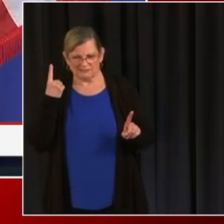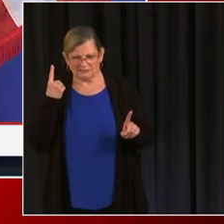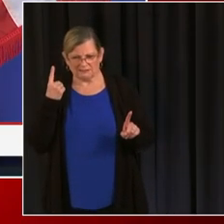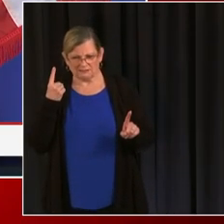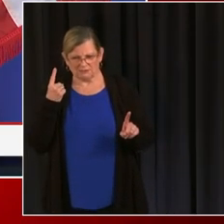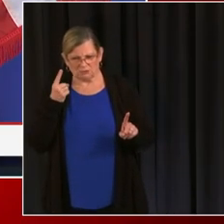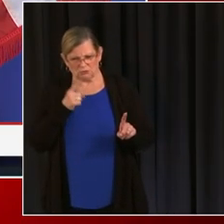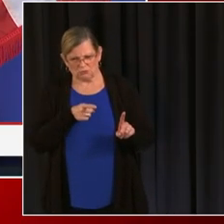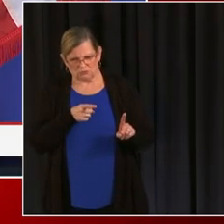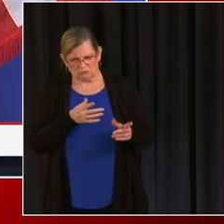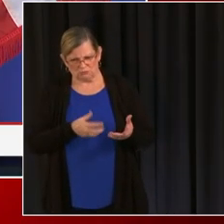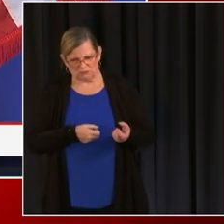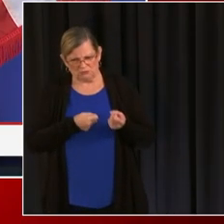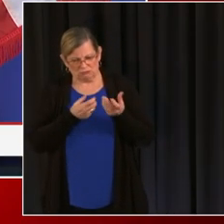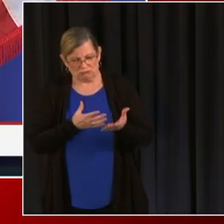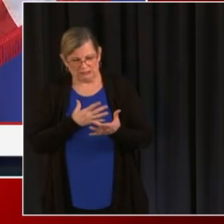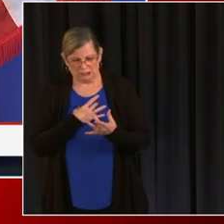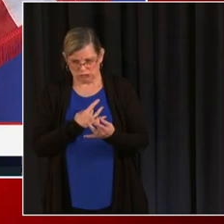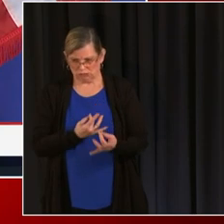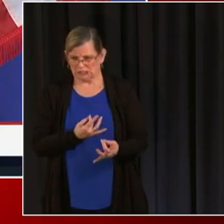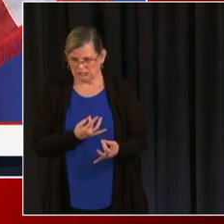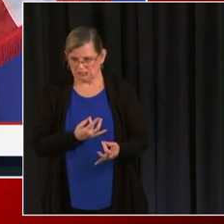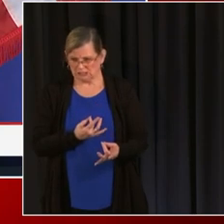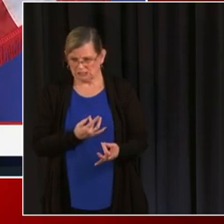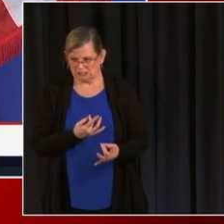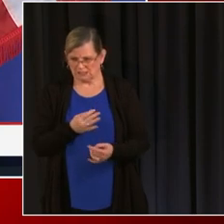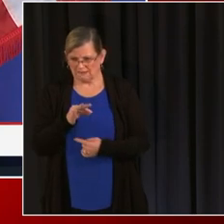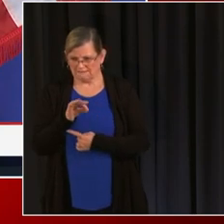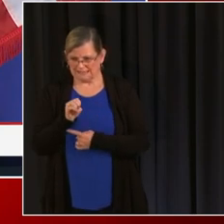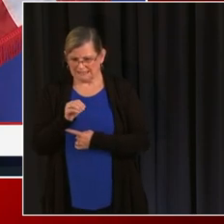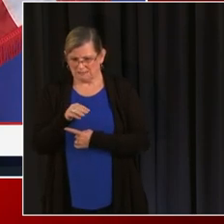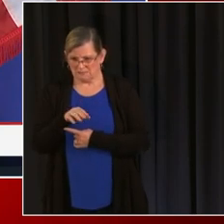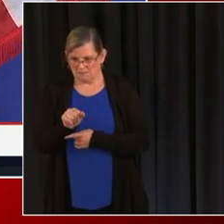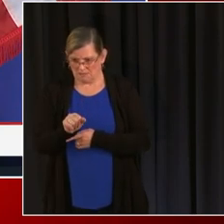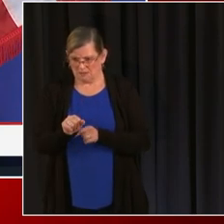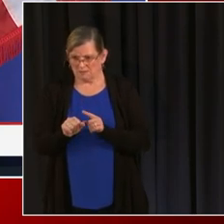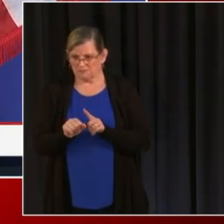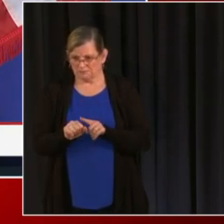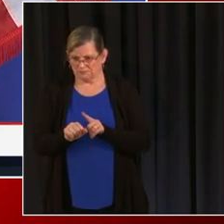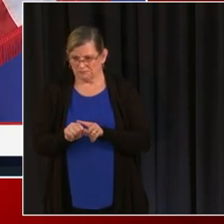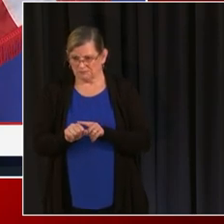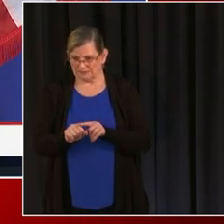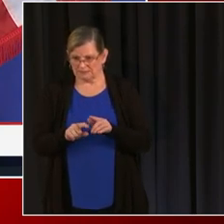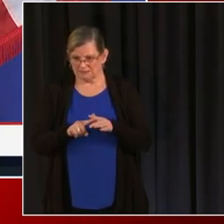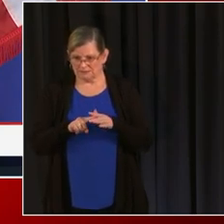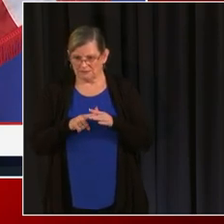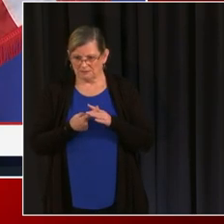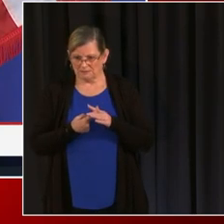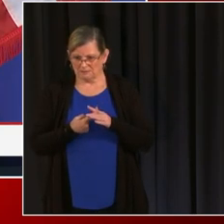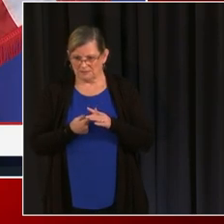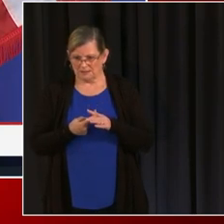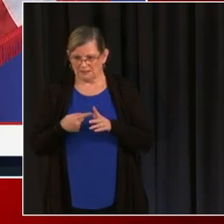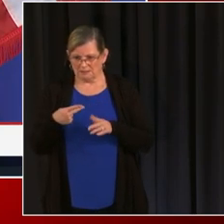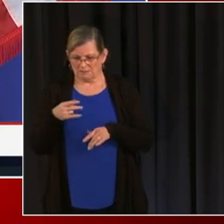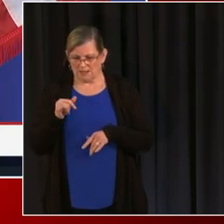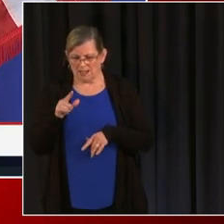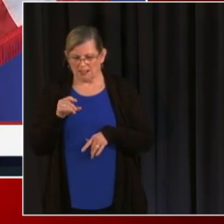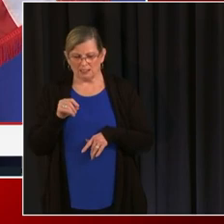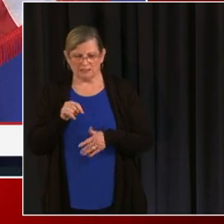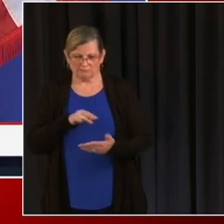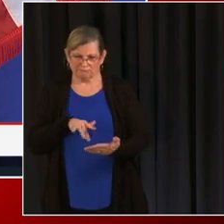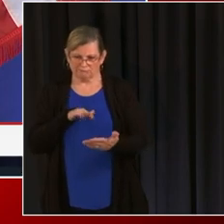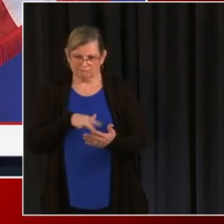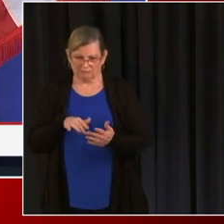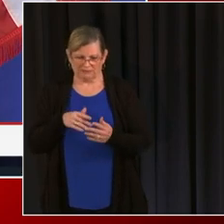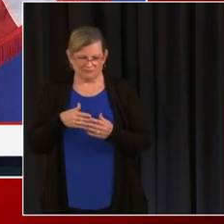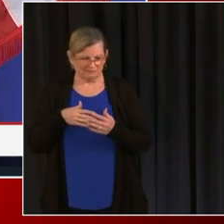that you expressed interest in FEMA's pilot community vaccine center that would have gotten us an increased supply, but we're told